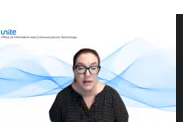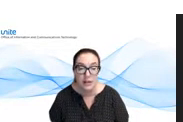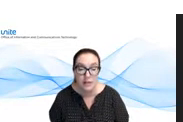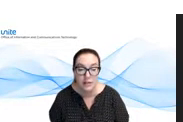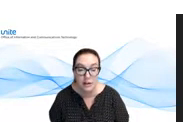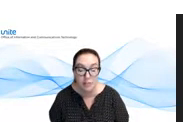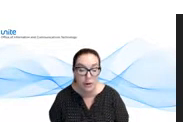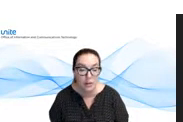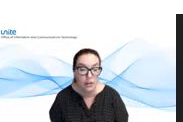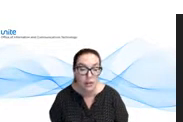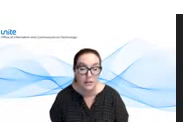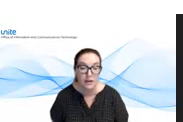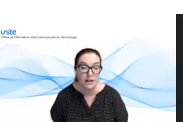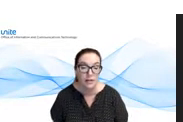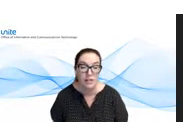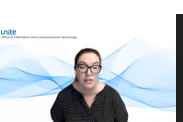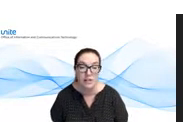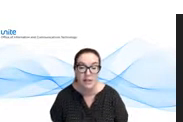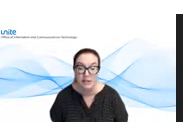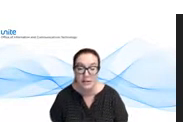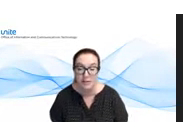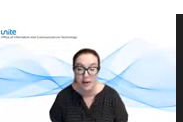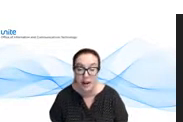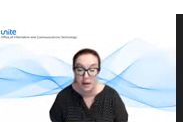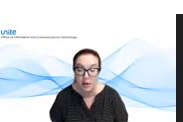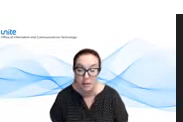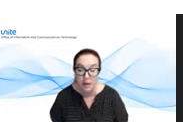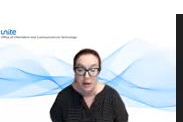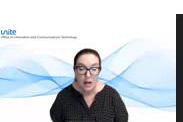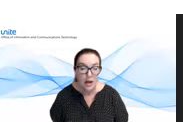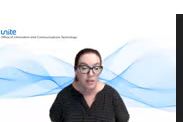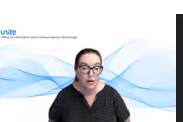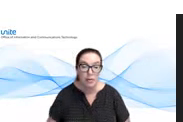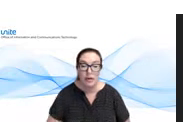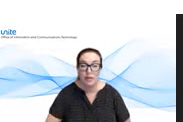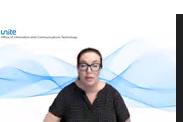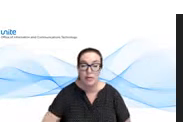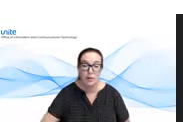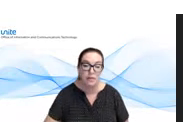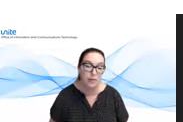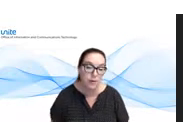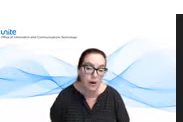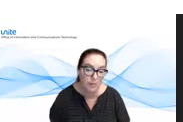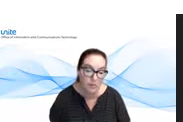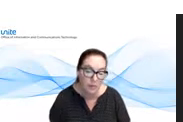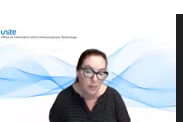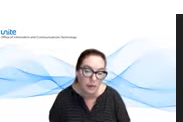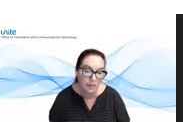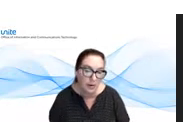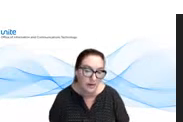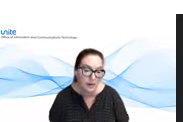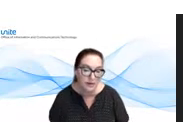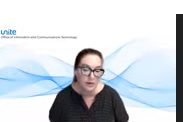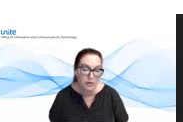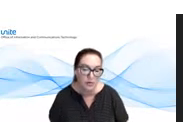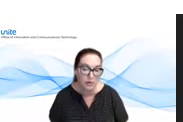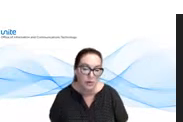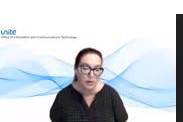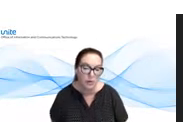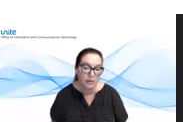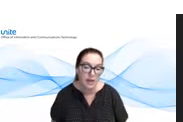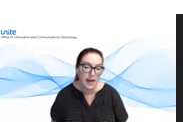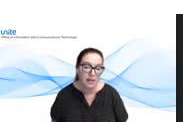applications. Take a holistic approach. The technology doesn't exist in a vacuum. If we bring the most perfect recruitment